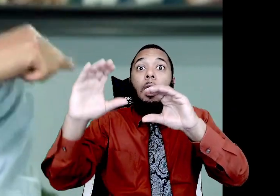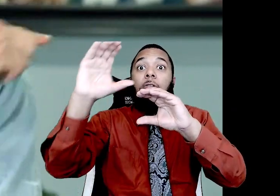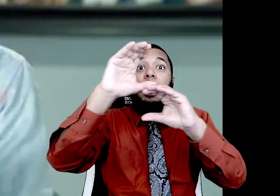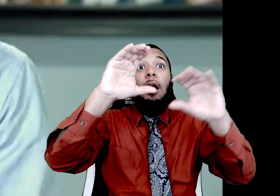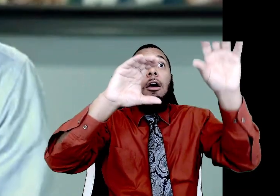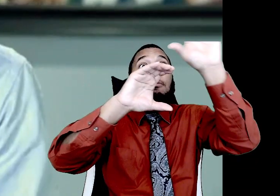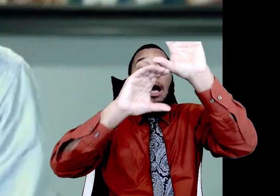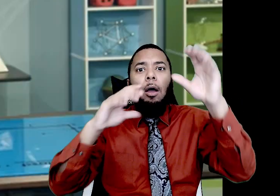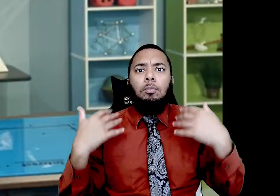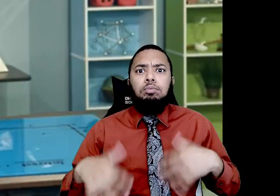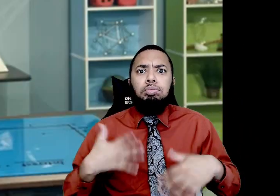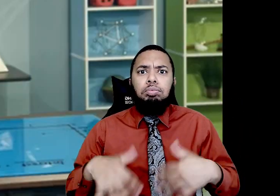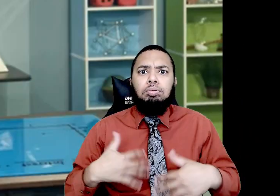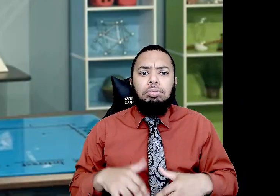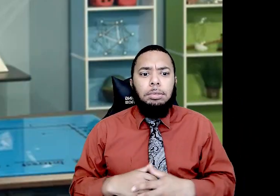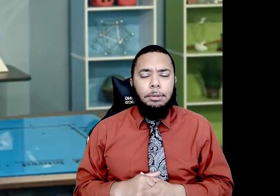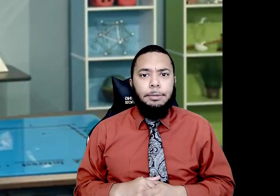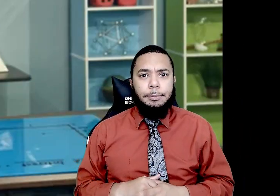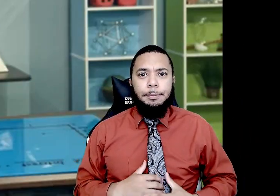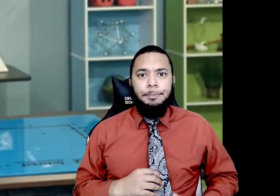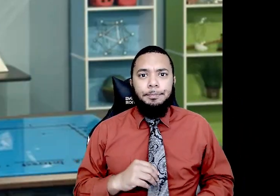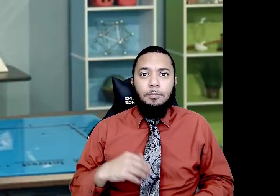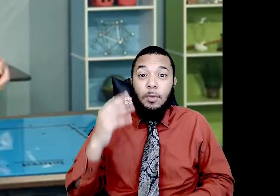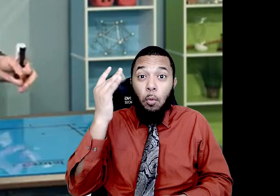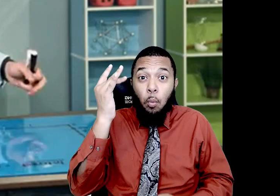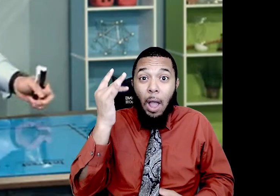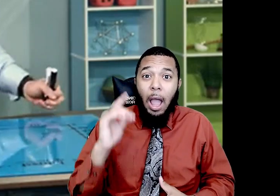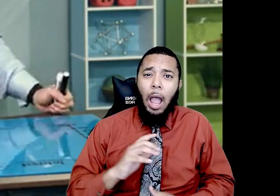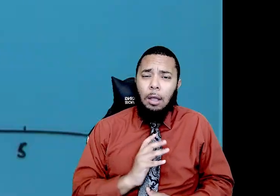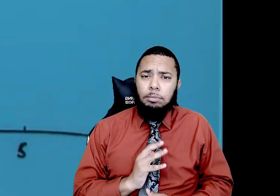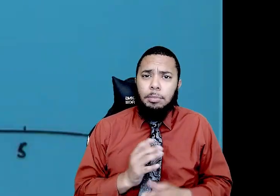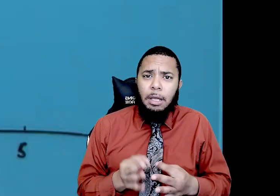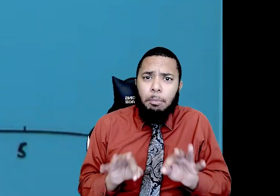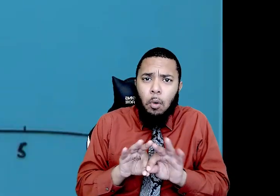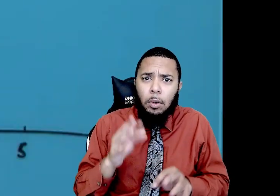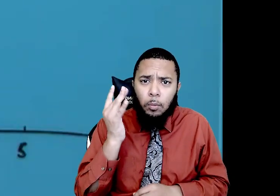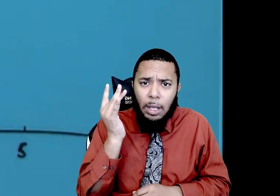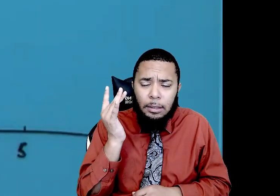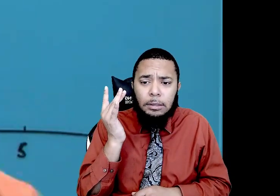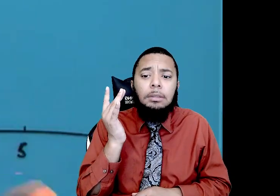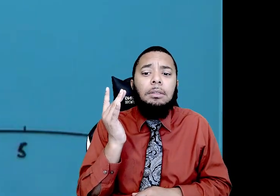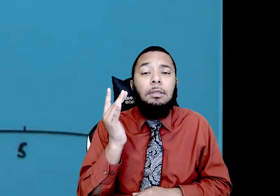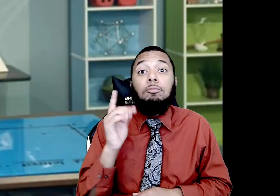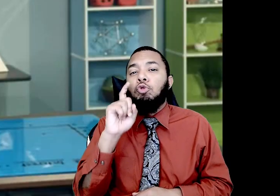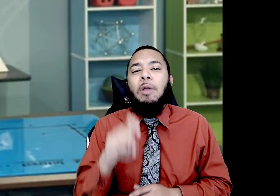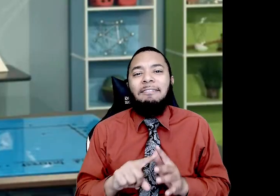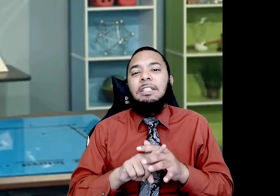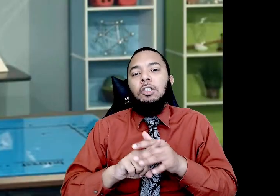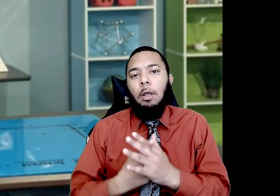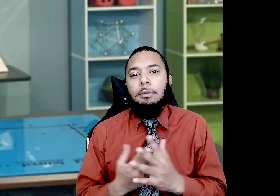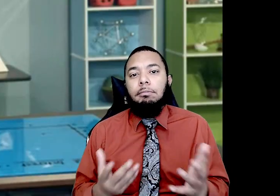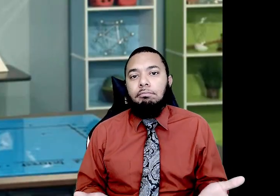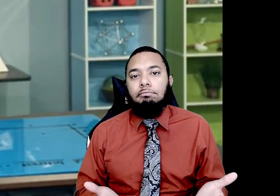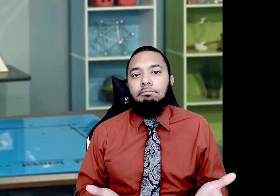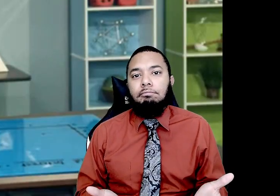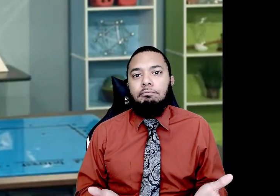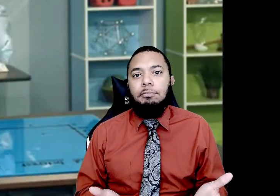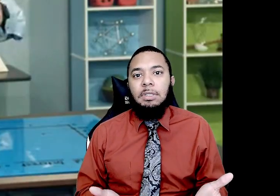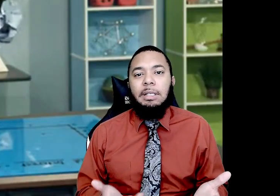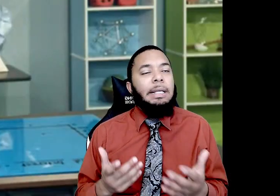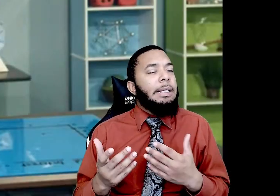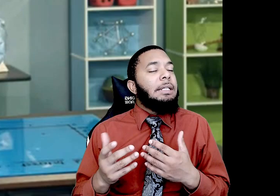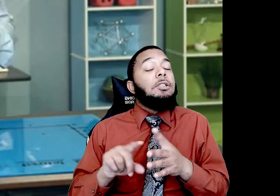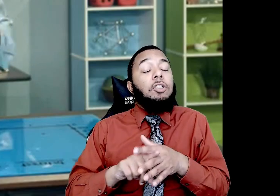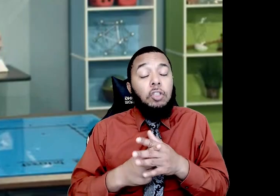and the year before. The reason why this is so important is because you gotta start somewhere. Start